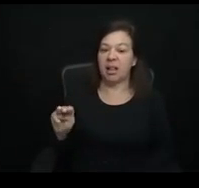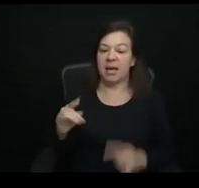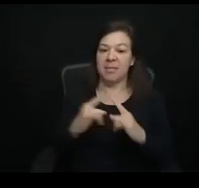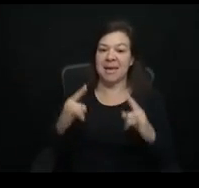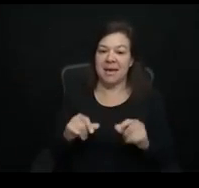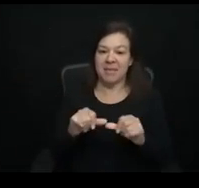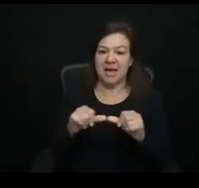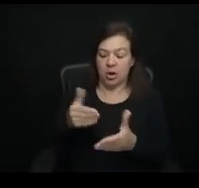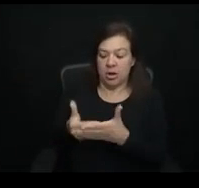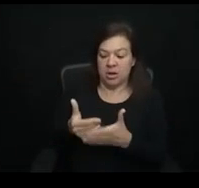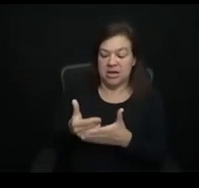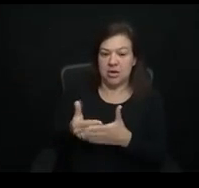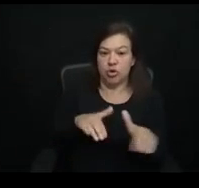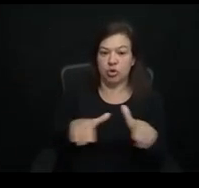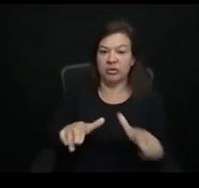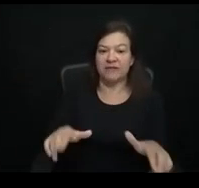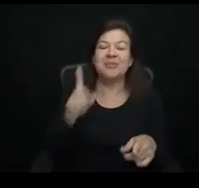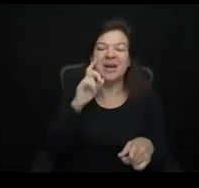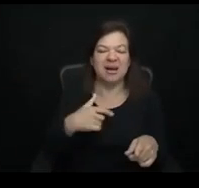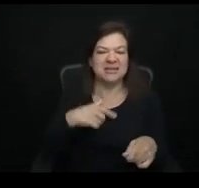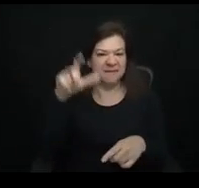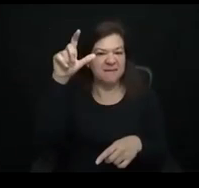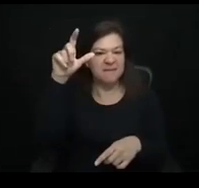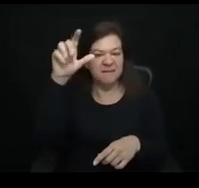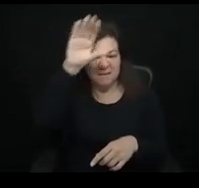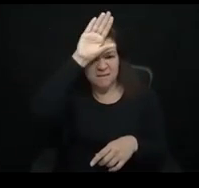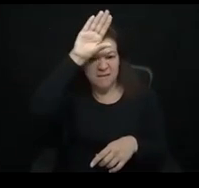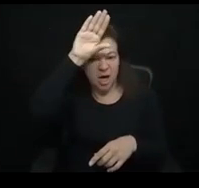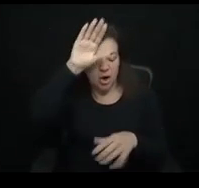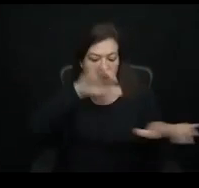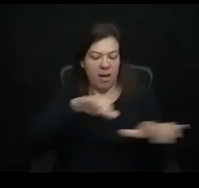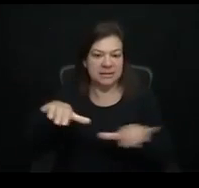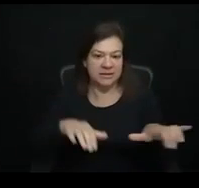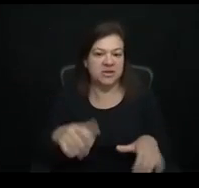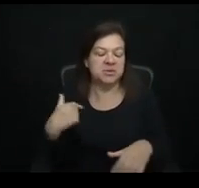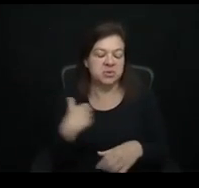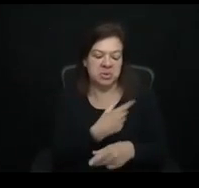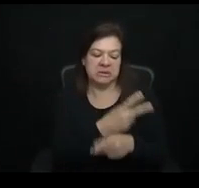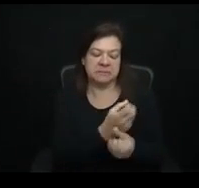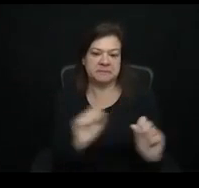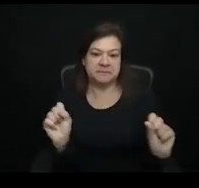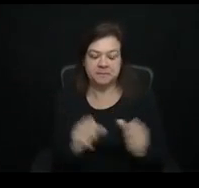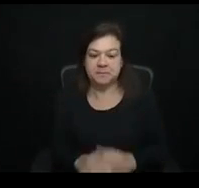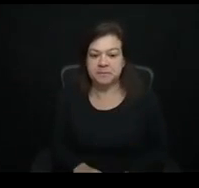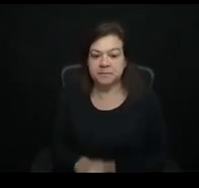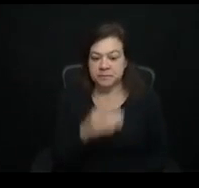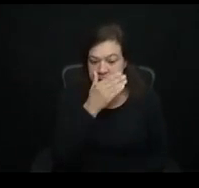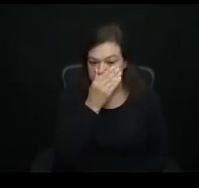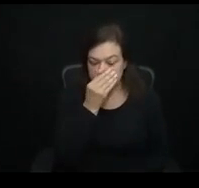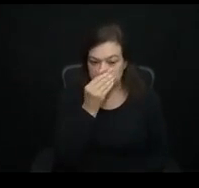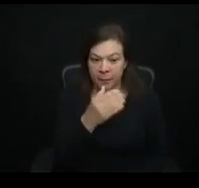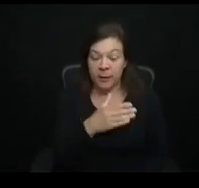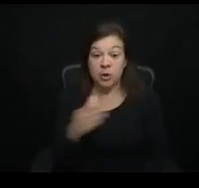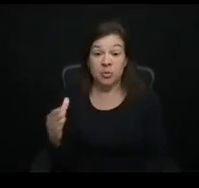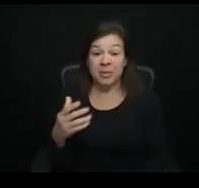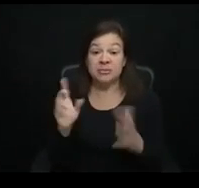because of firefighting activity, and we're trying to keep everyone safe. If you're gonna travel to BLM